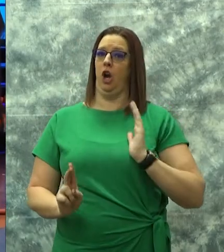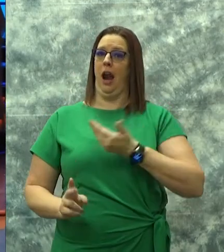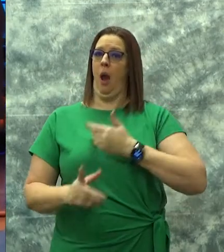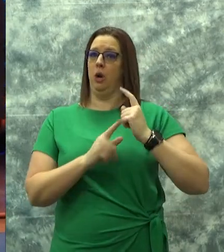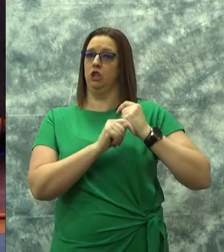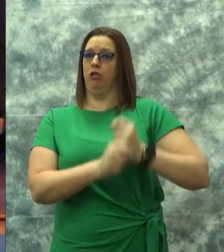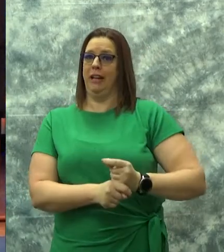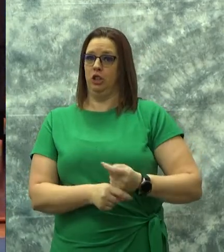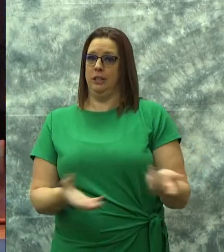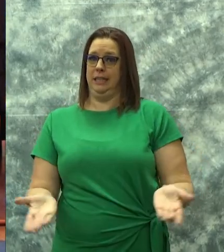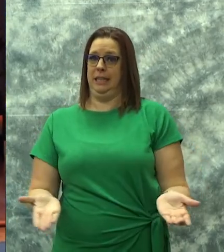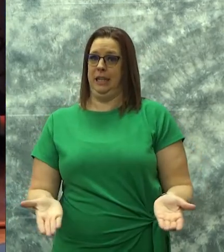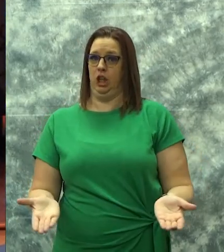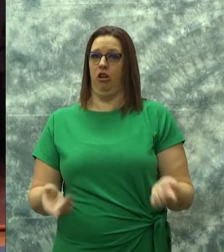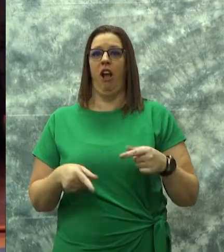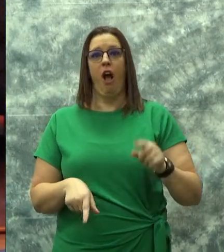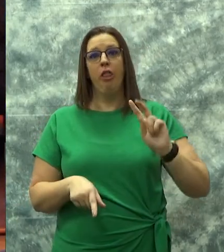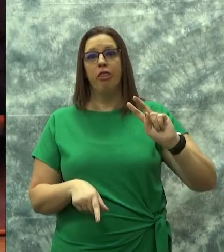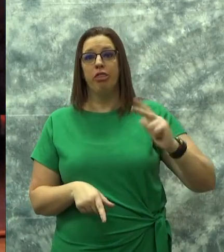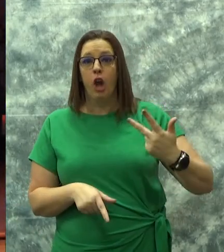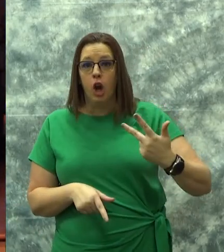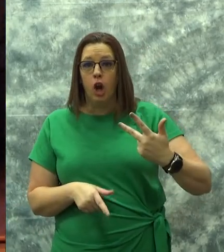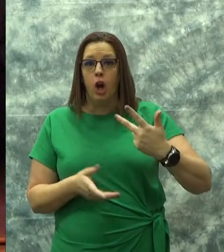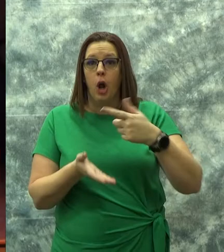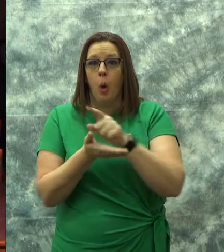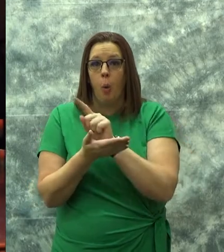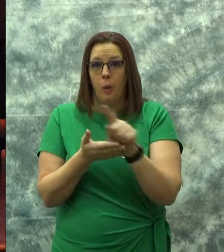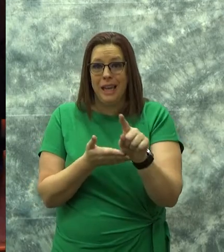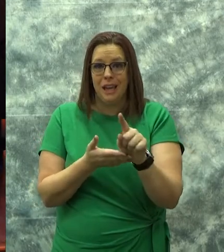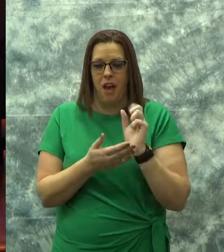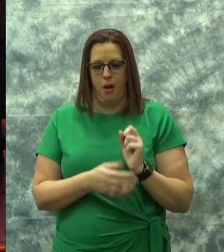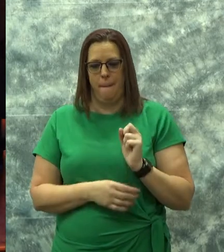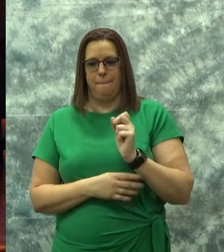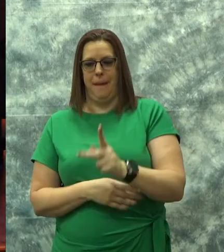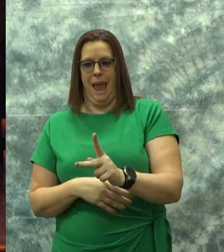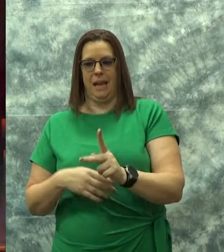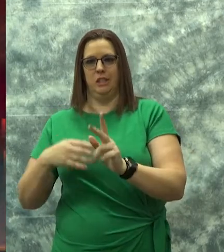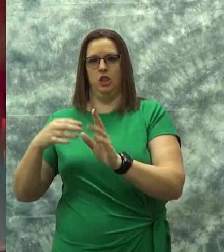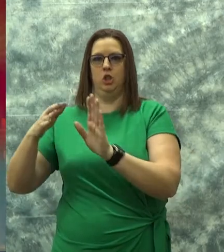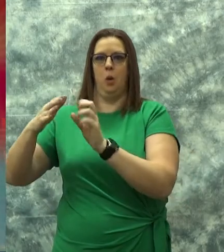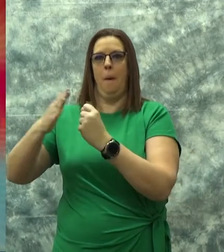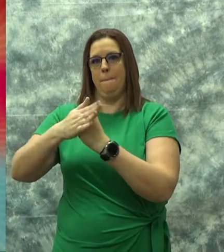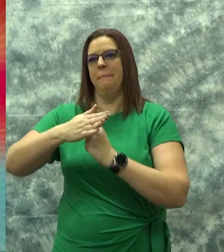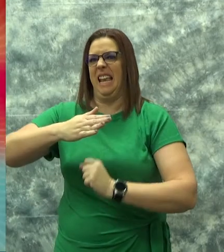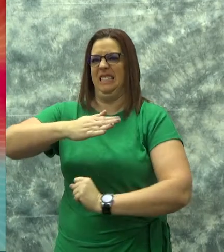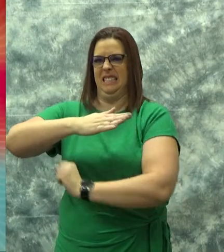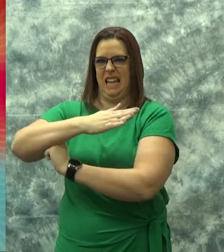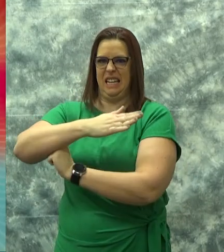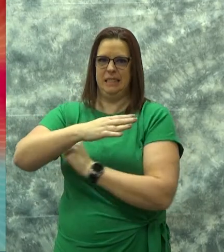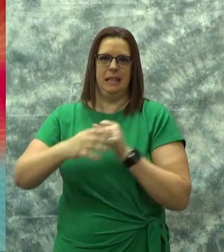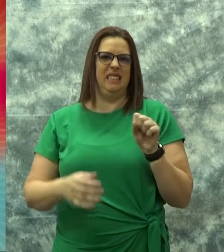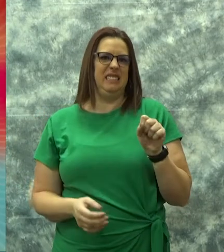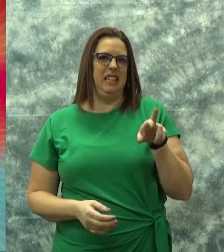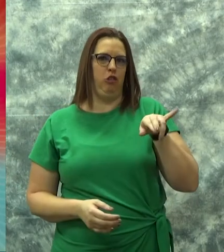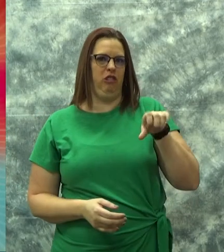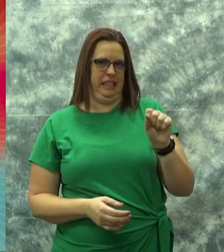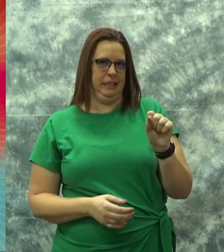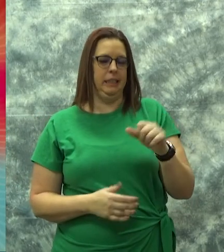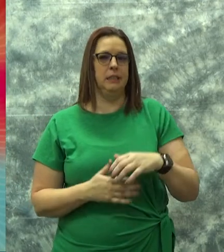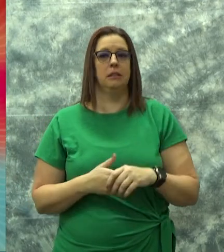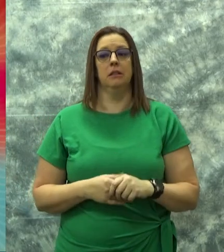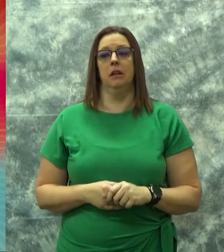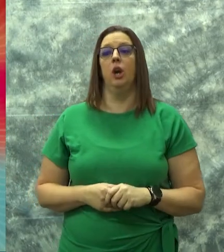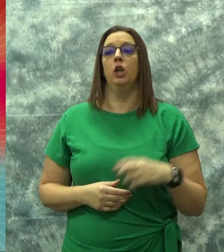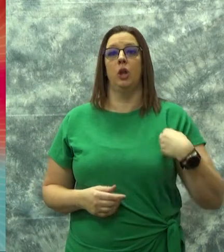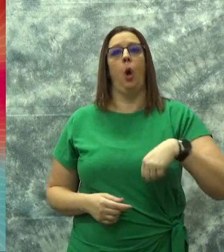our traditions here at Mile High Church. This is our third week of our Back to Basics series, and that